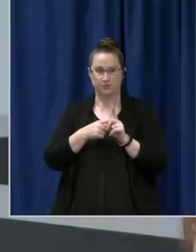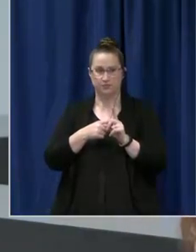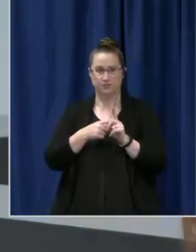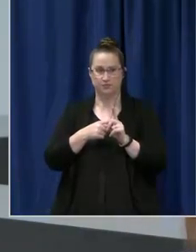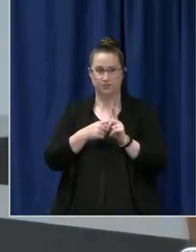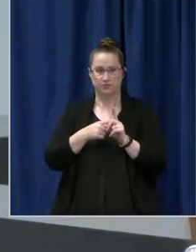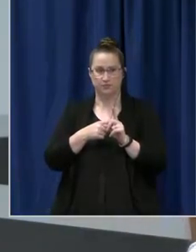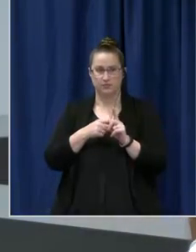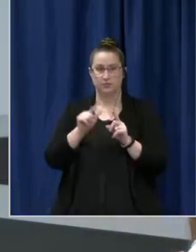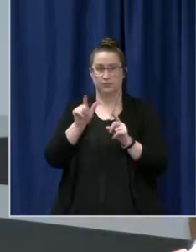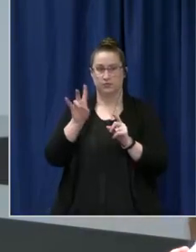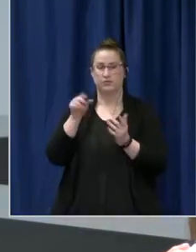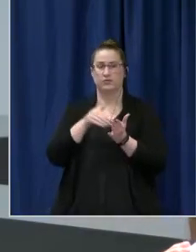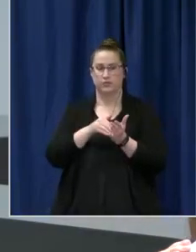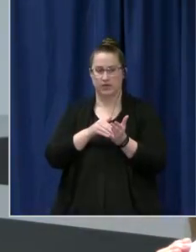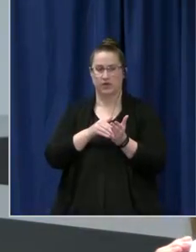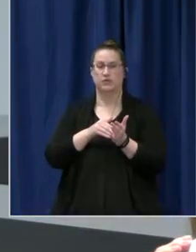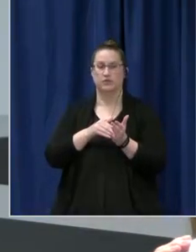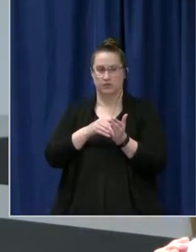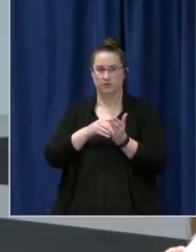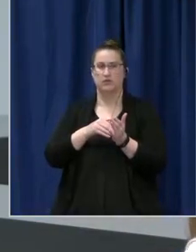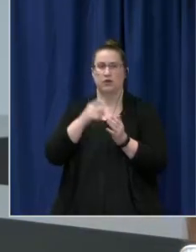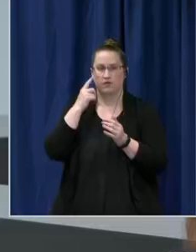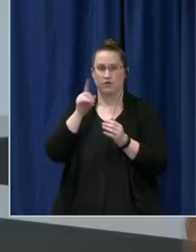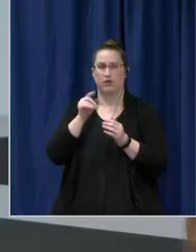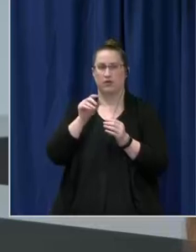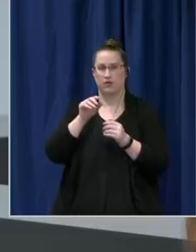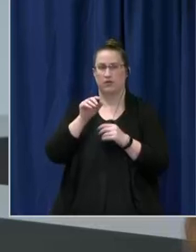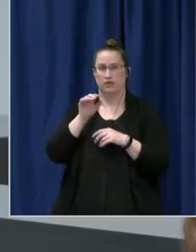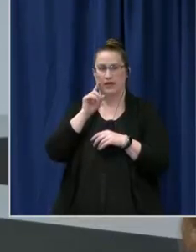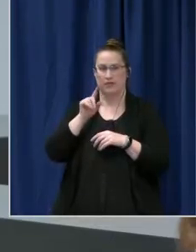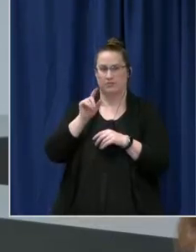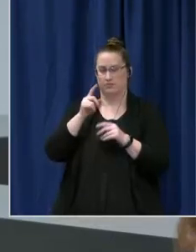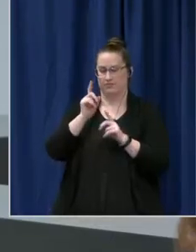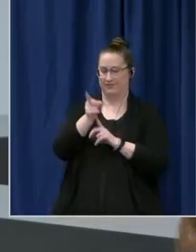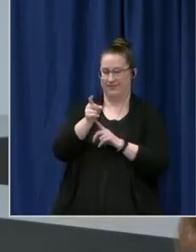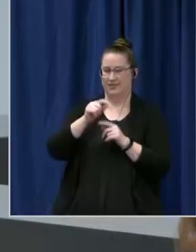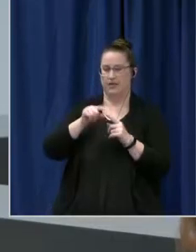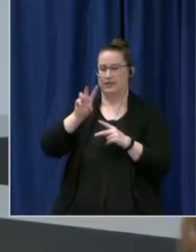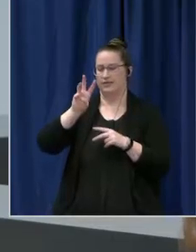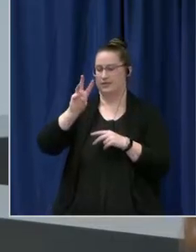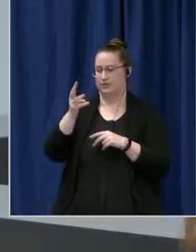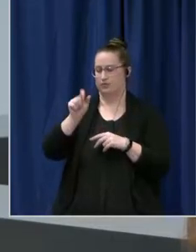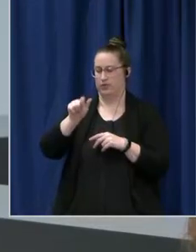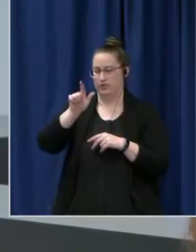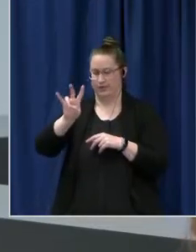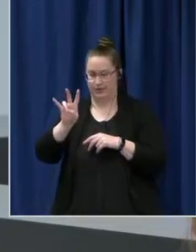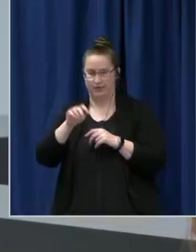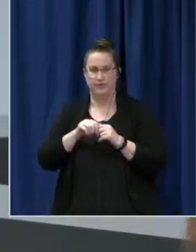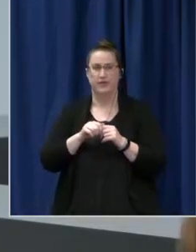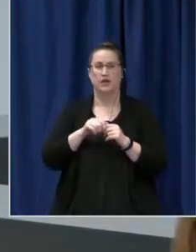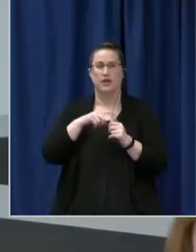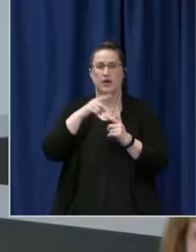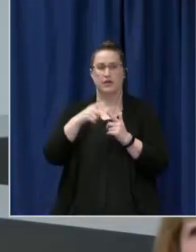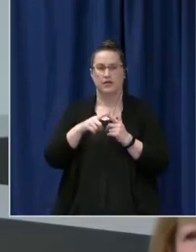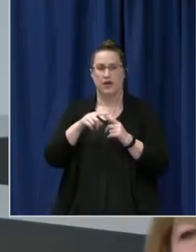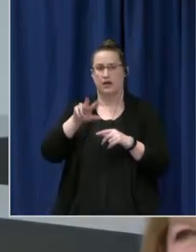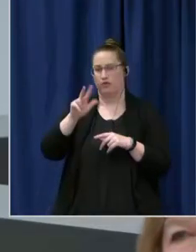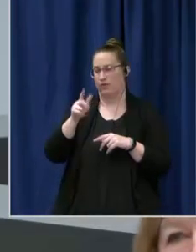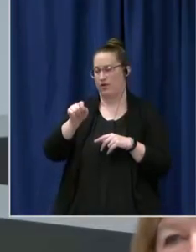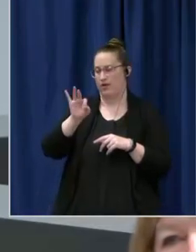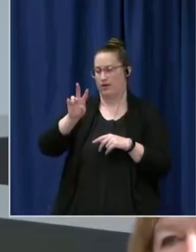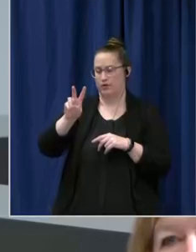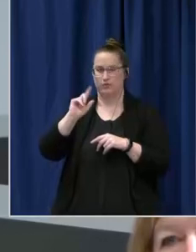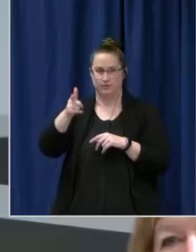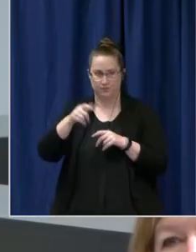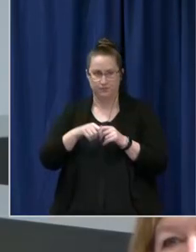and $3.92 per minute for any additional monthly minutes. For VRS providers handling fewer 1